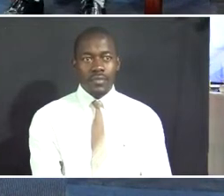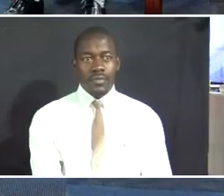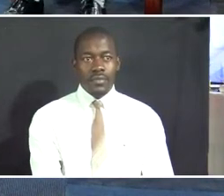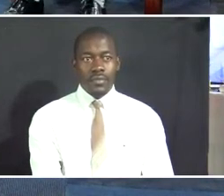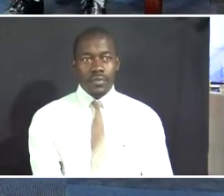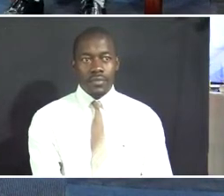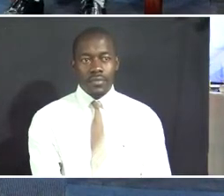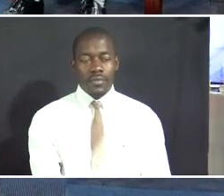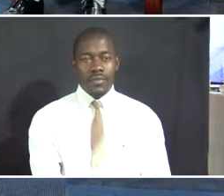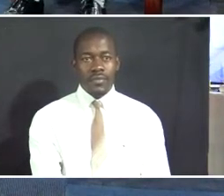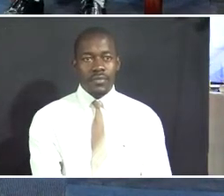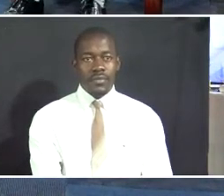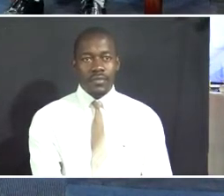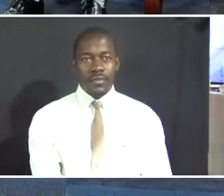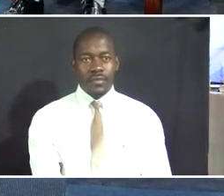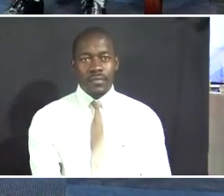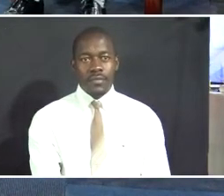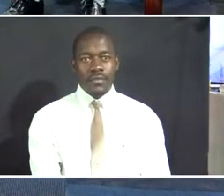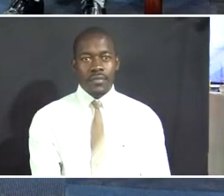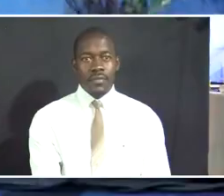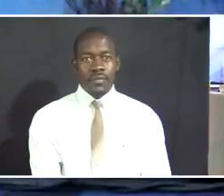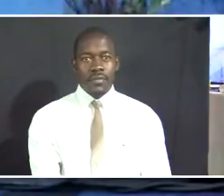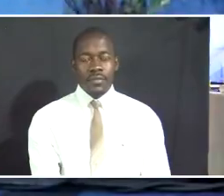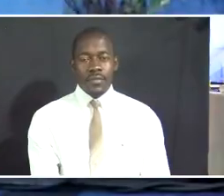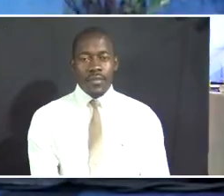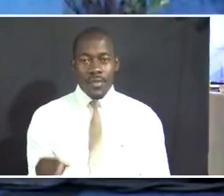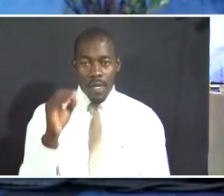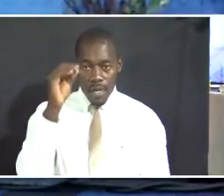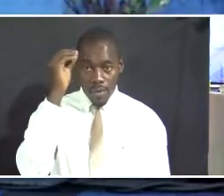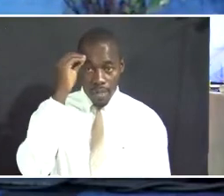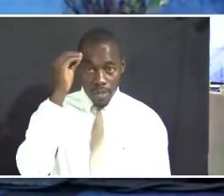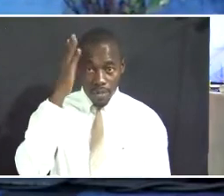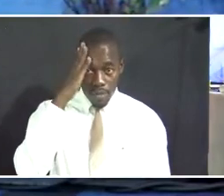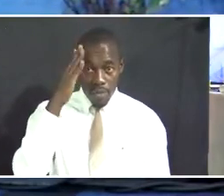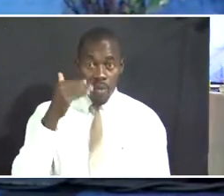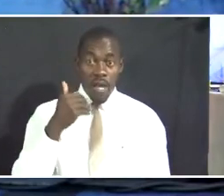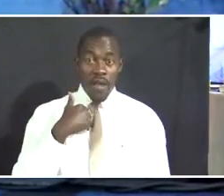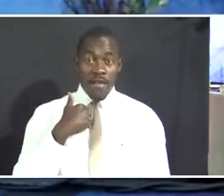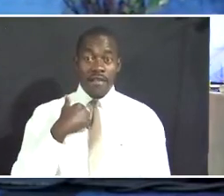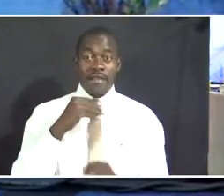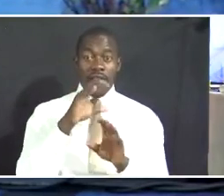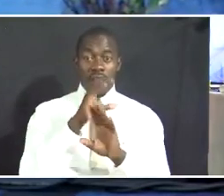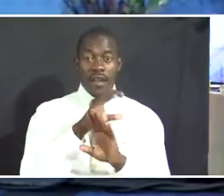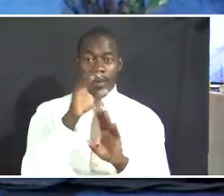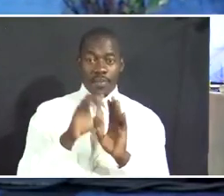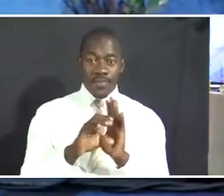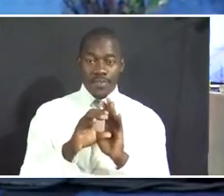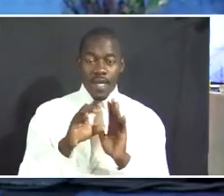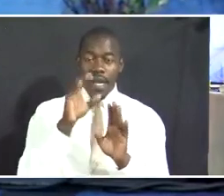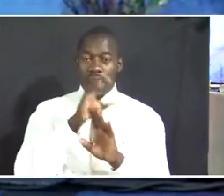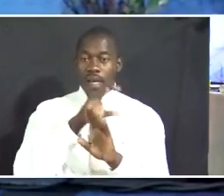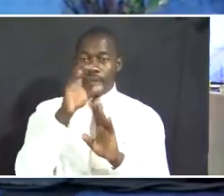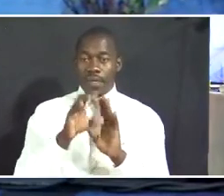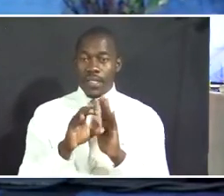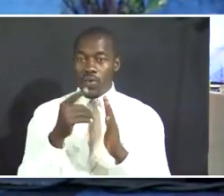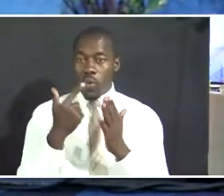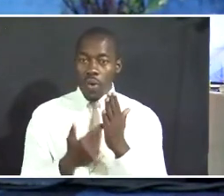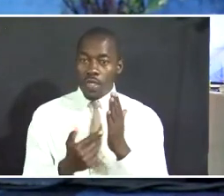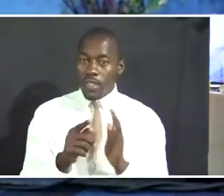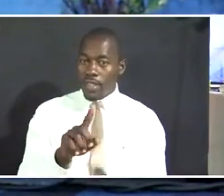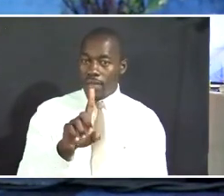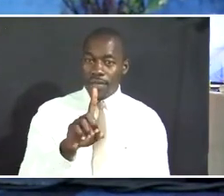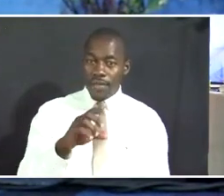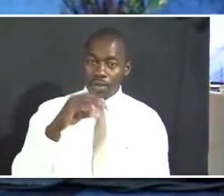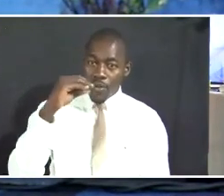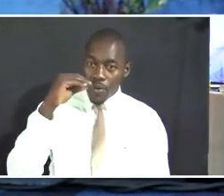In education, there's what's called curriculum. Curriculum is what you teach. It's what has been